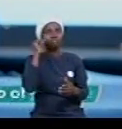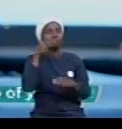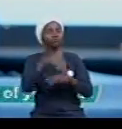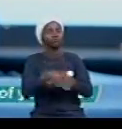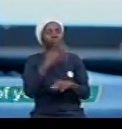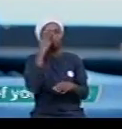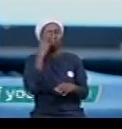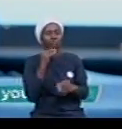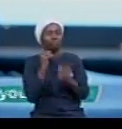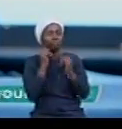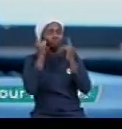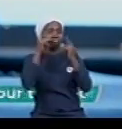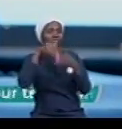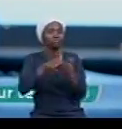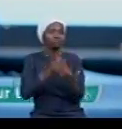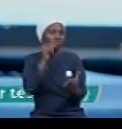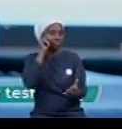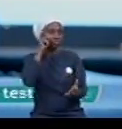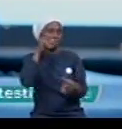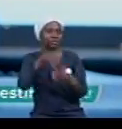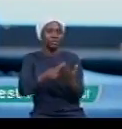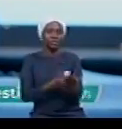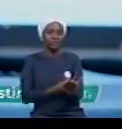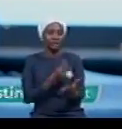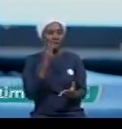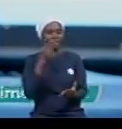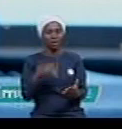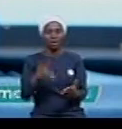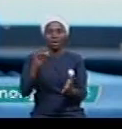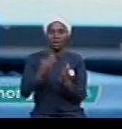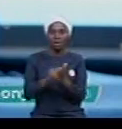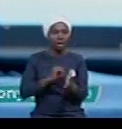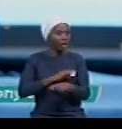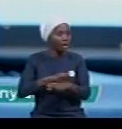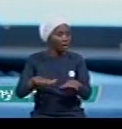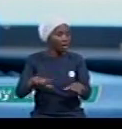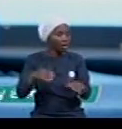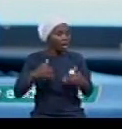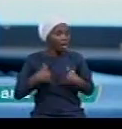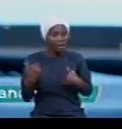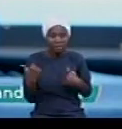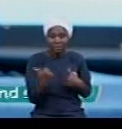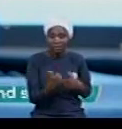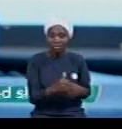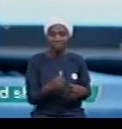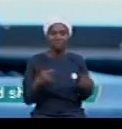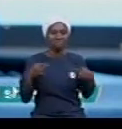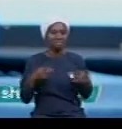ji laaro yi mo ba ri pe emi irora mo emi na